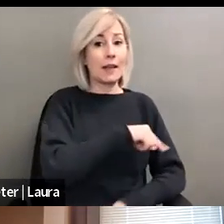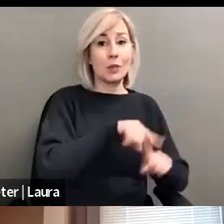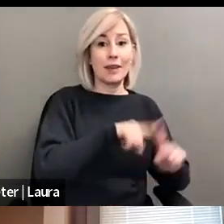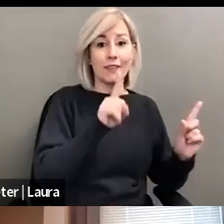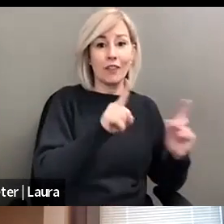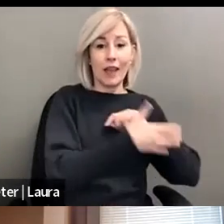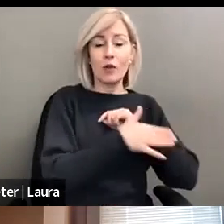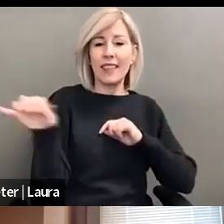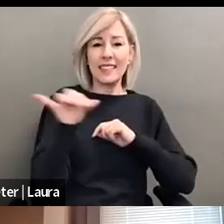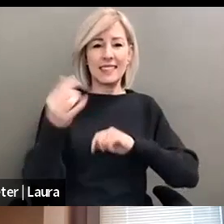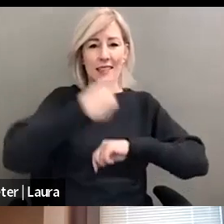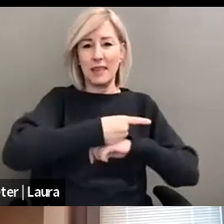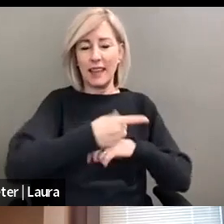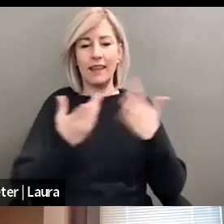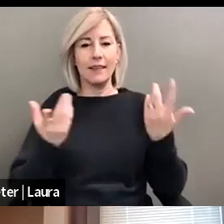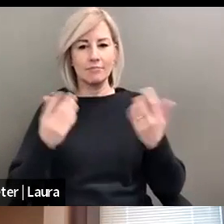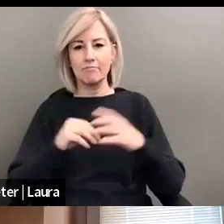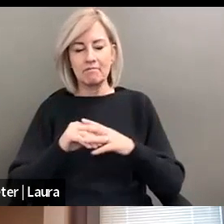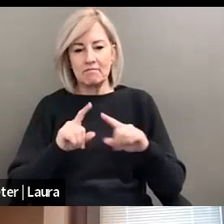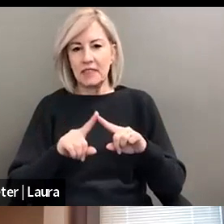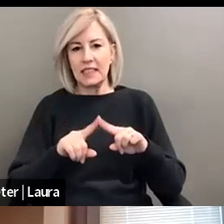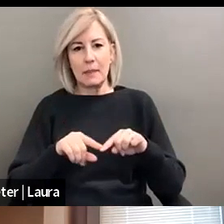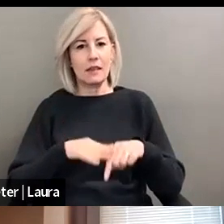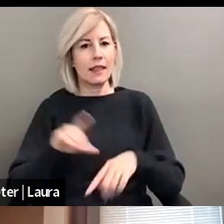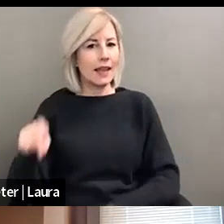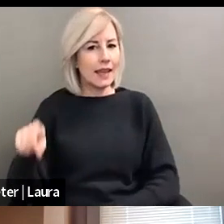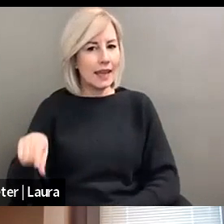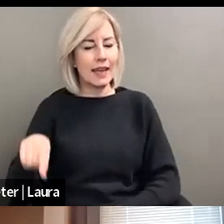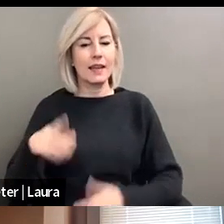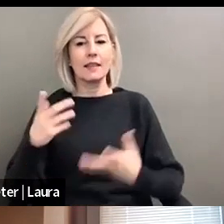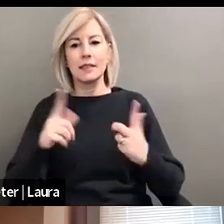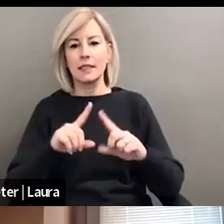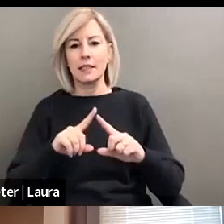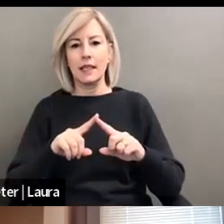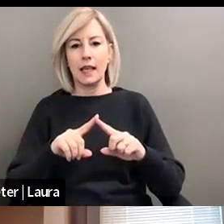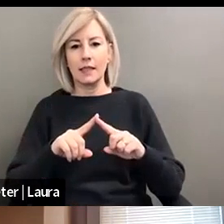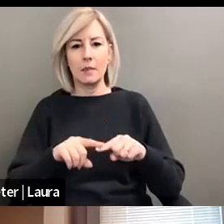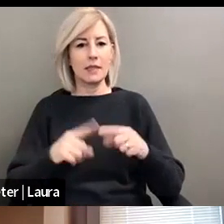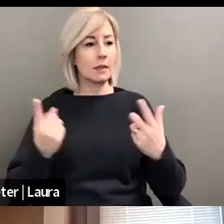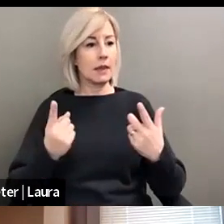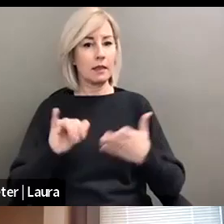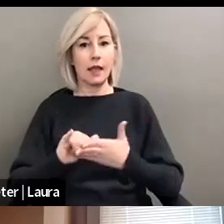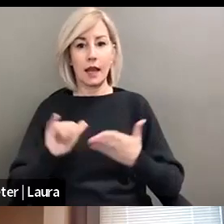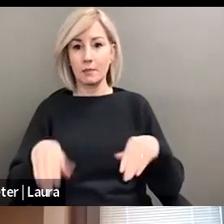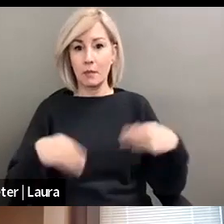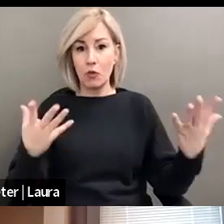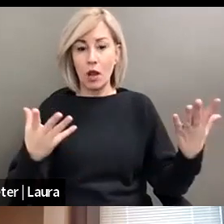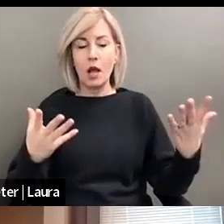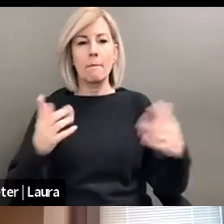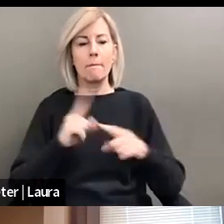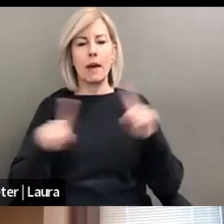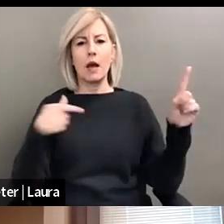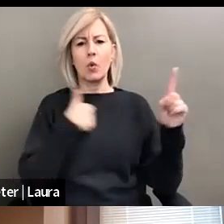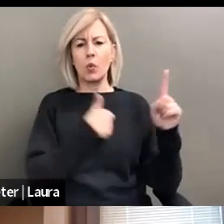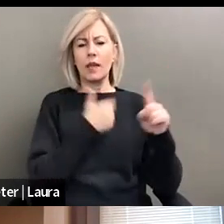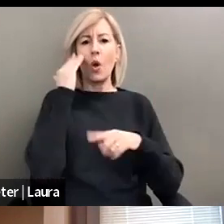day. It depends on the need. It depends on something that hasn't been brought up, but we all know how important